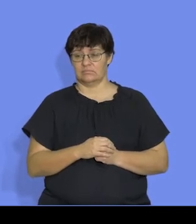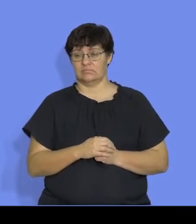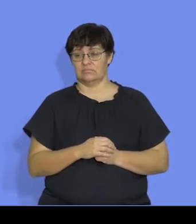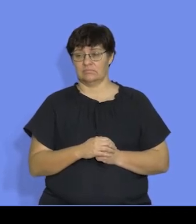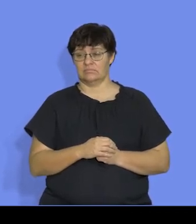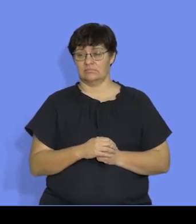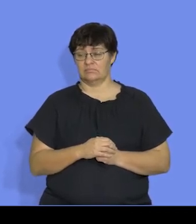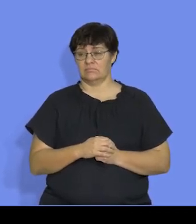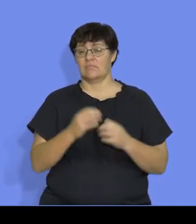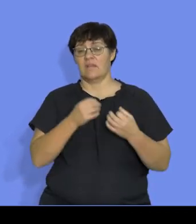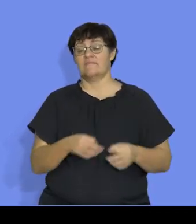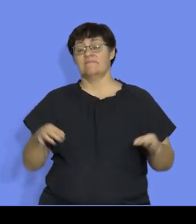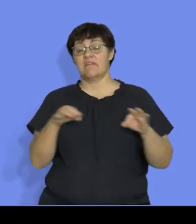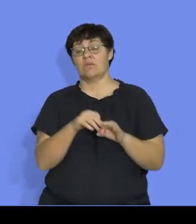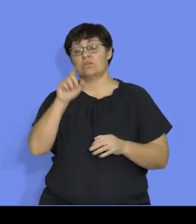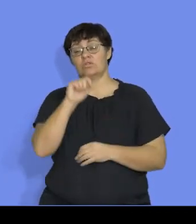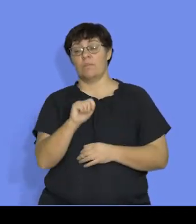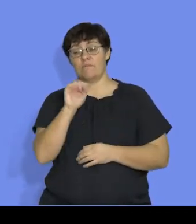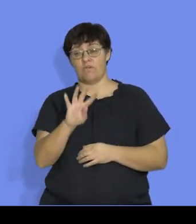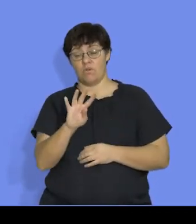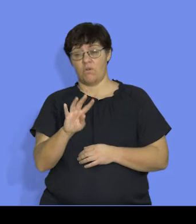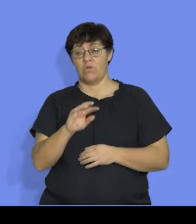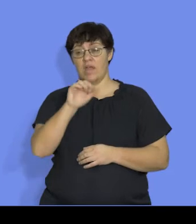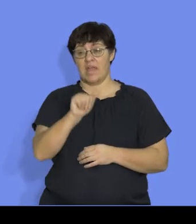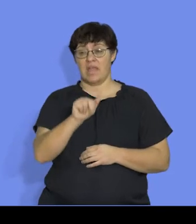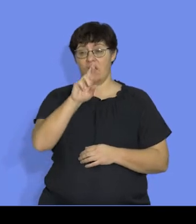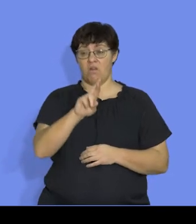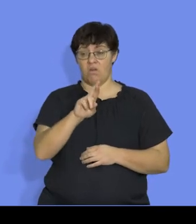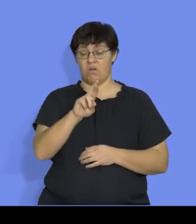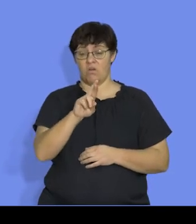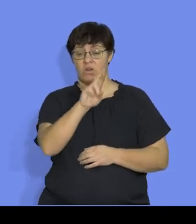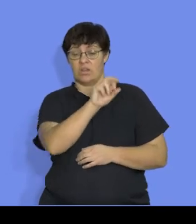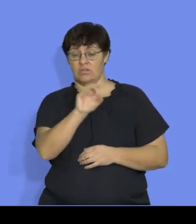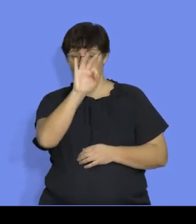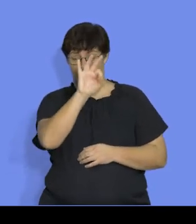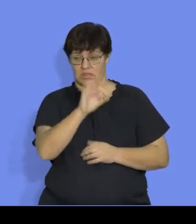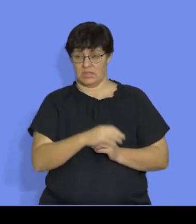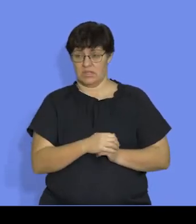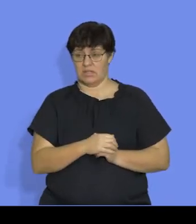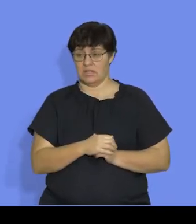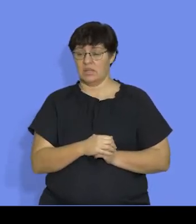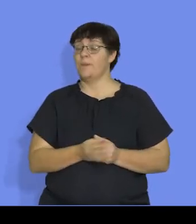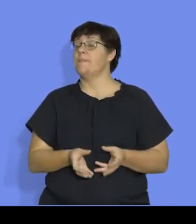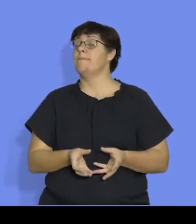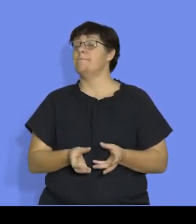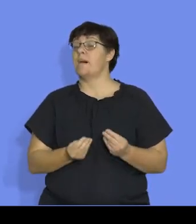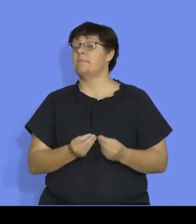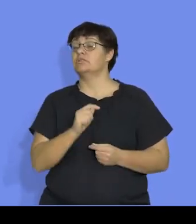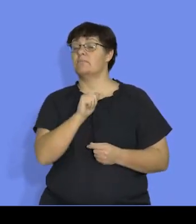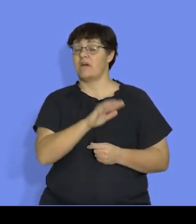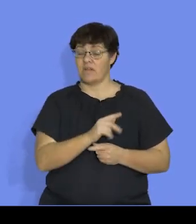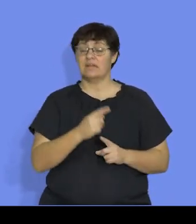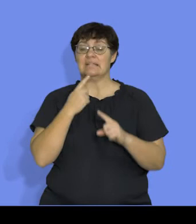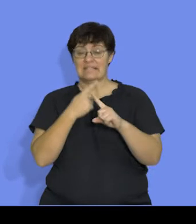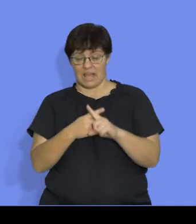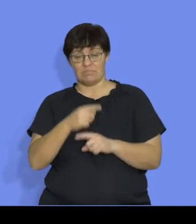guys. The value of term 4 is AR cubed. And in order to get term